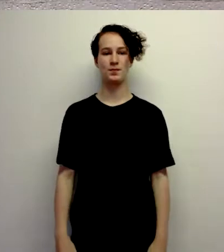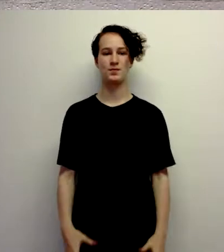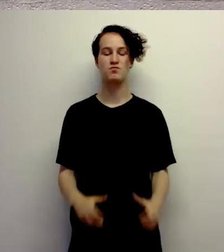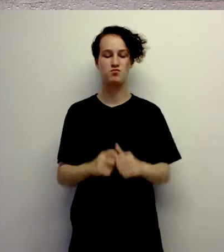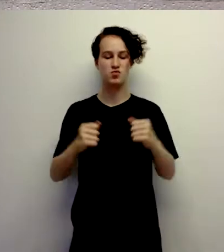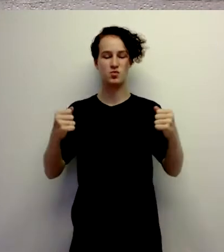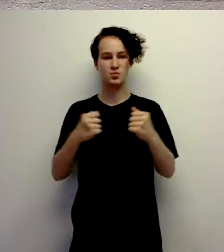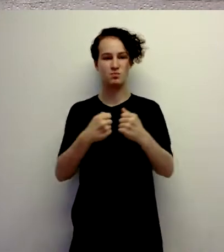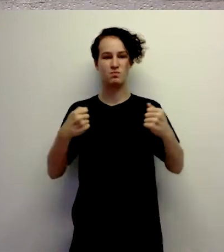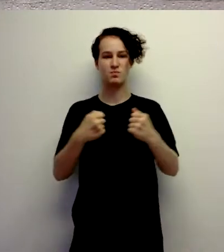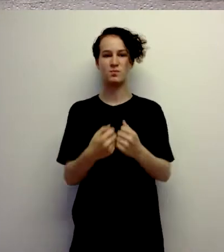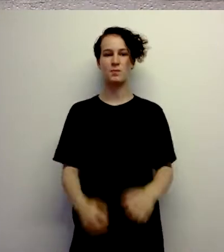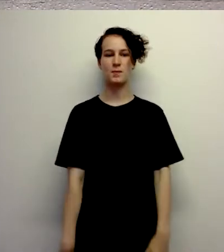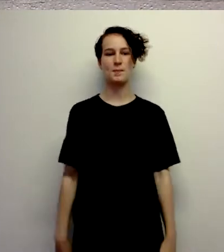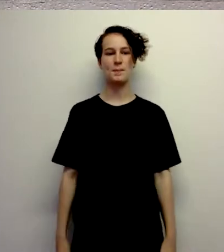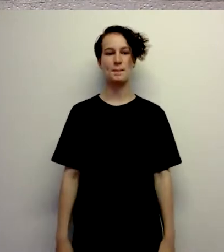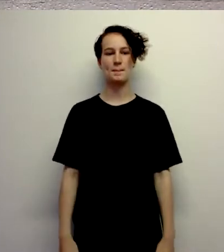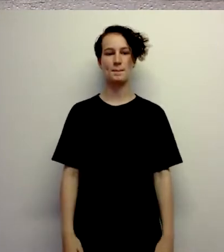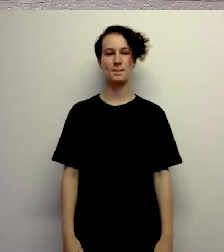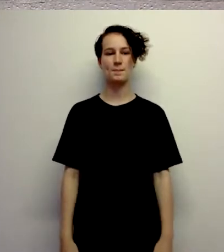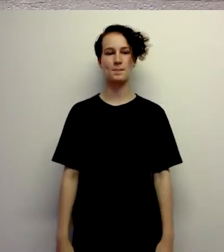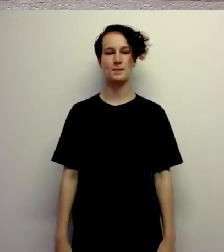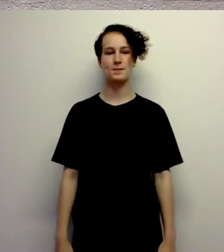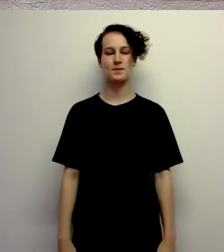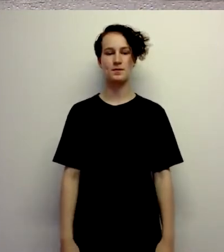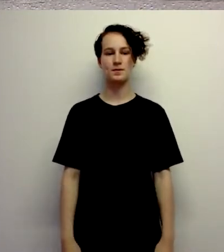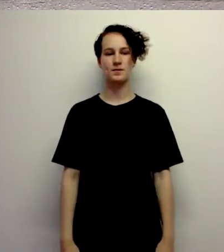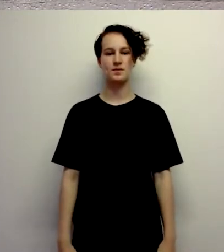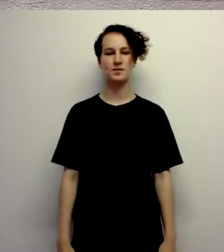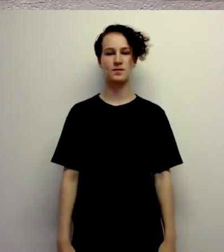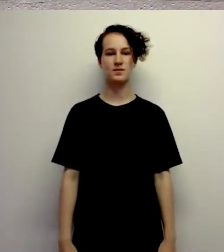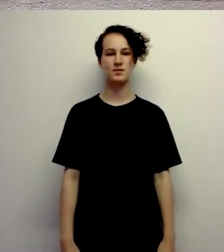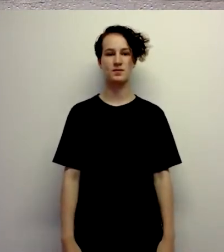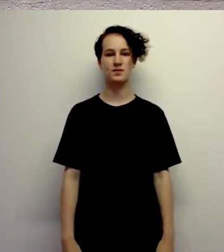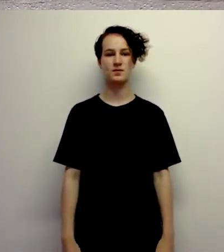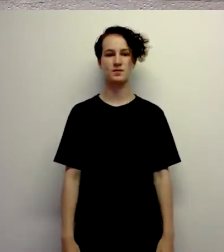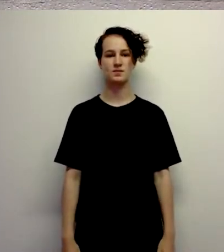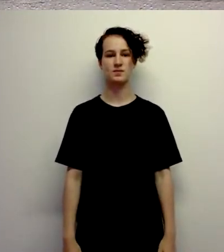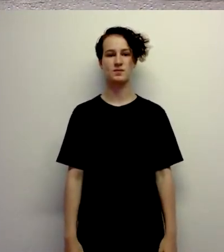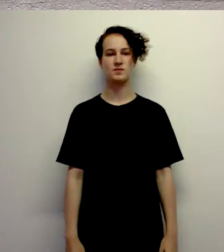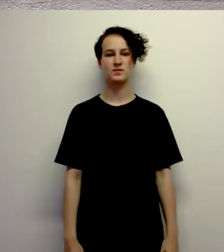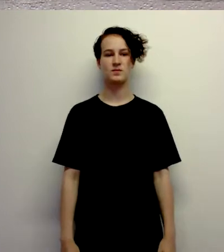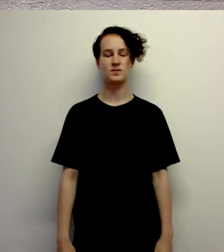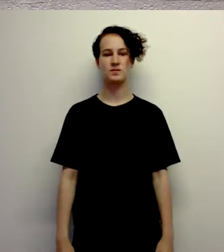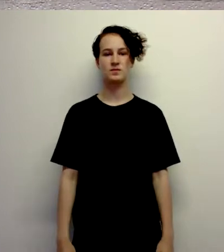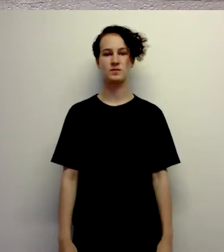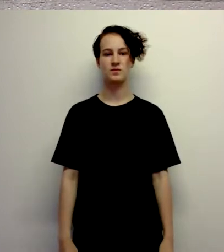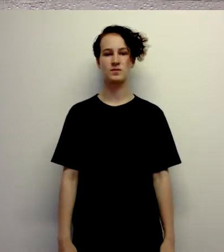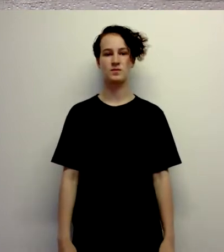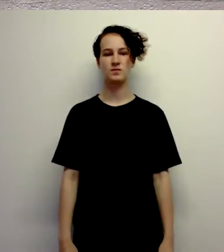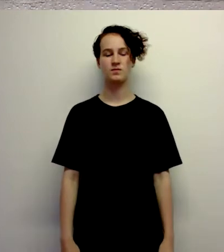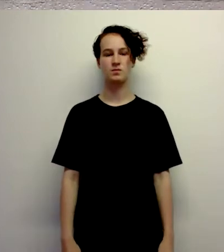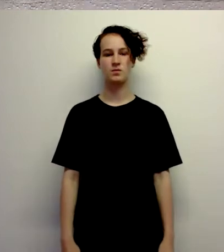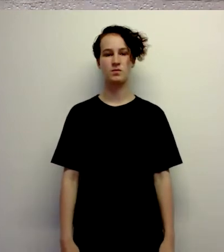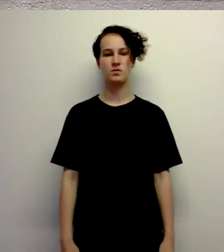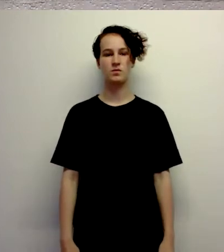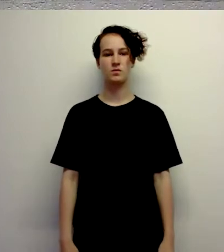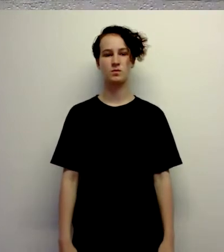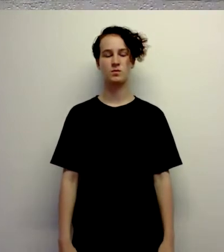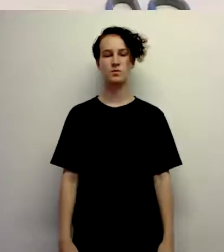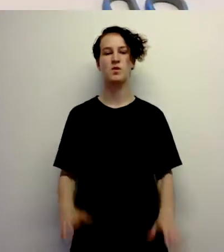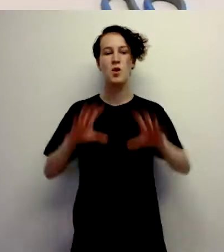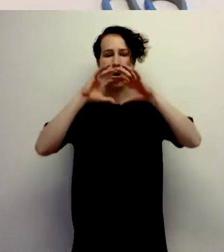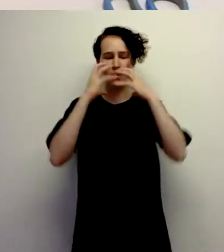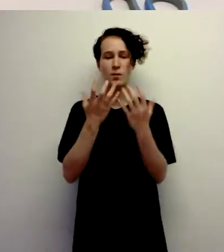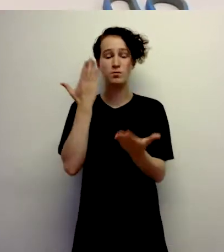just to give it some stretch and flex. Place that balloon, when it's stretched out a bit, over your funnel vision.